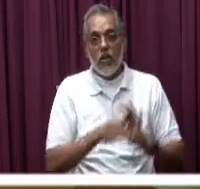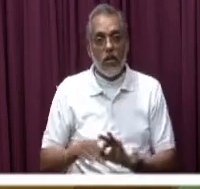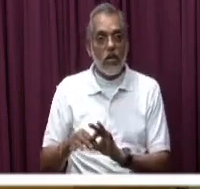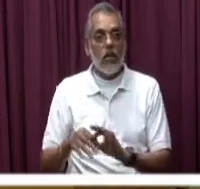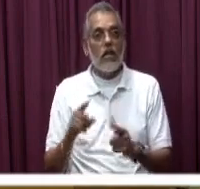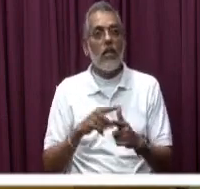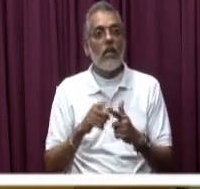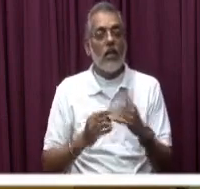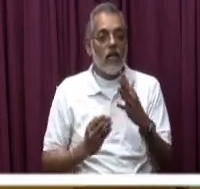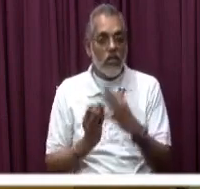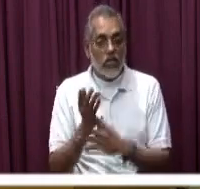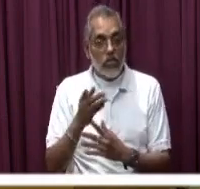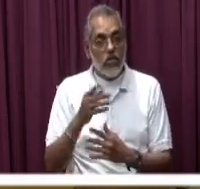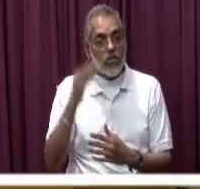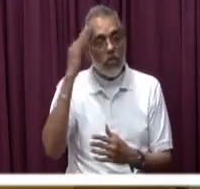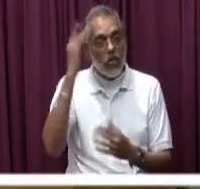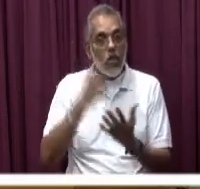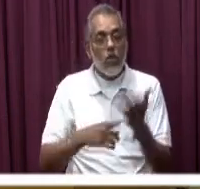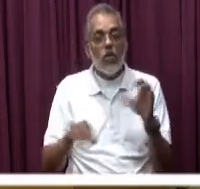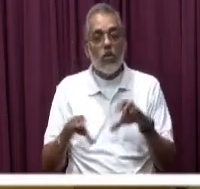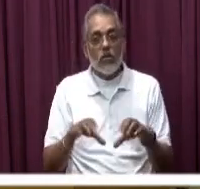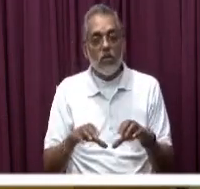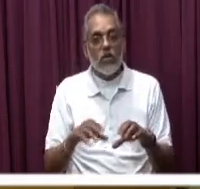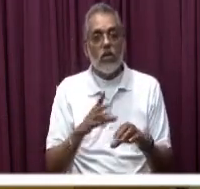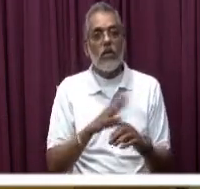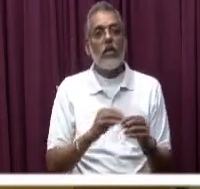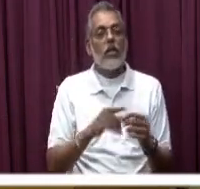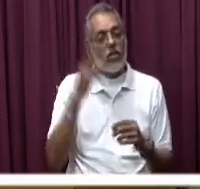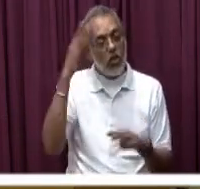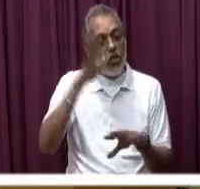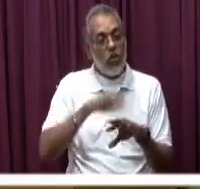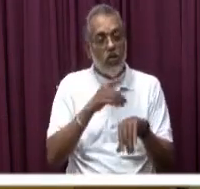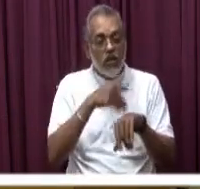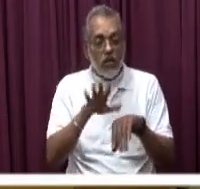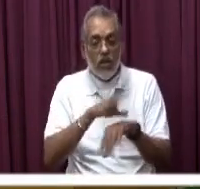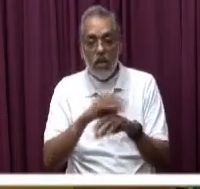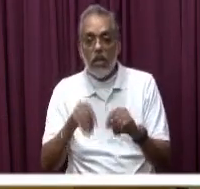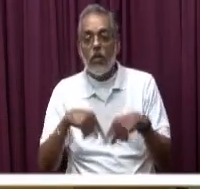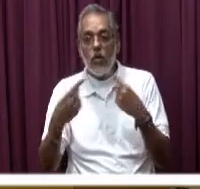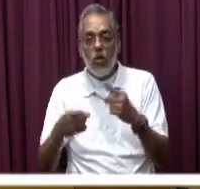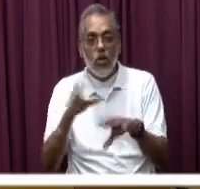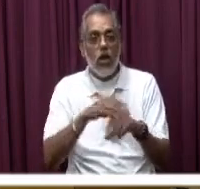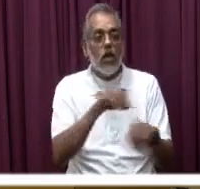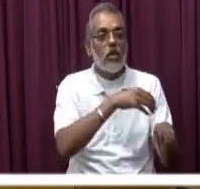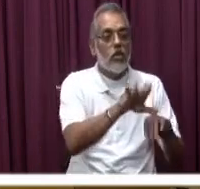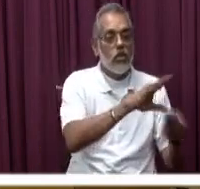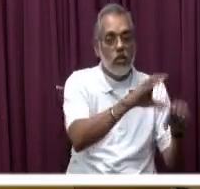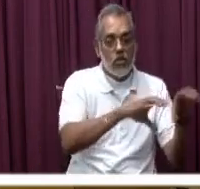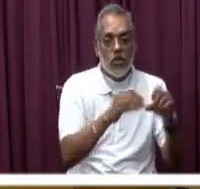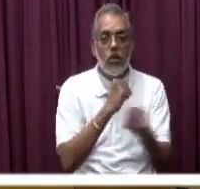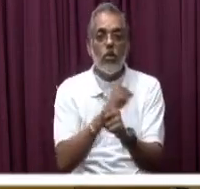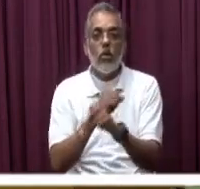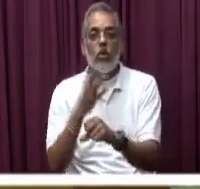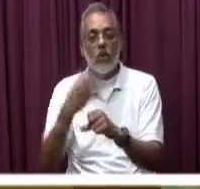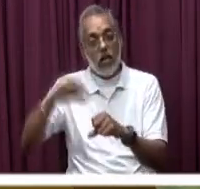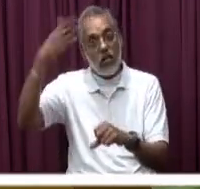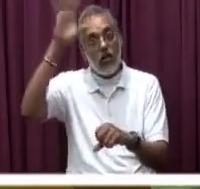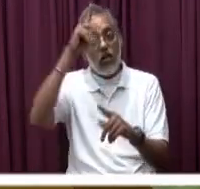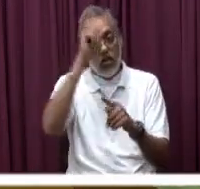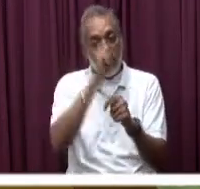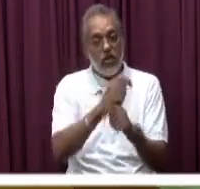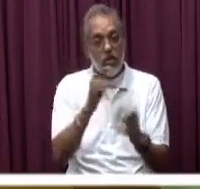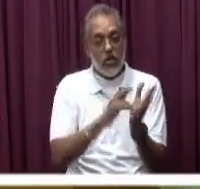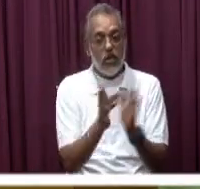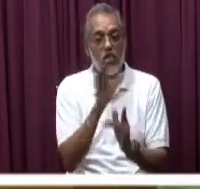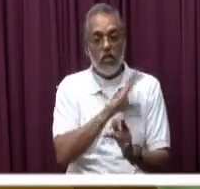Then through their identity to understand their mission and then to go out on mission and be part of the mission that God had entrusted